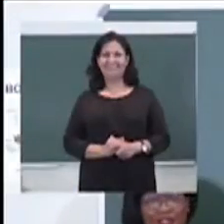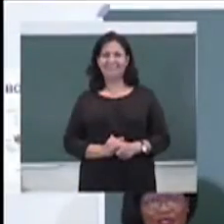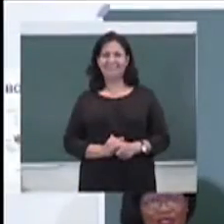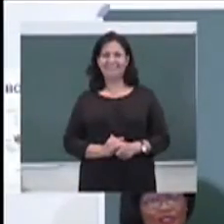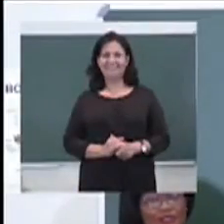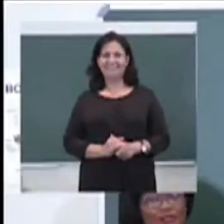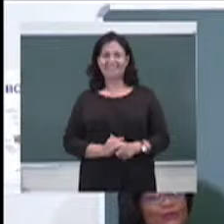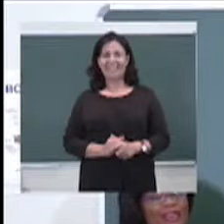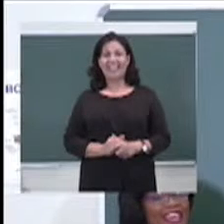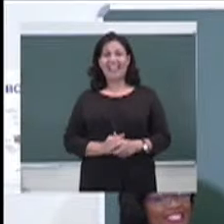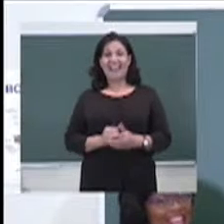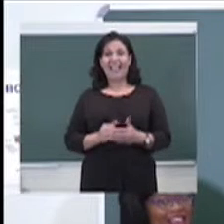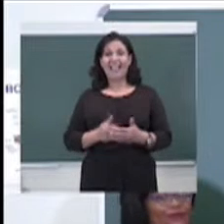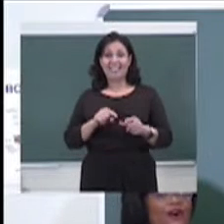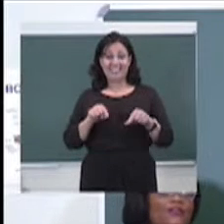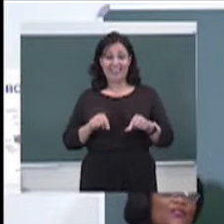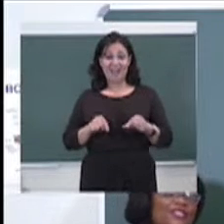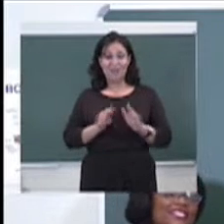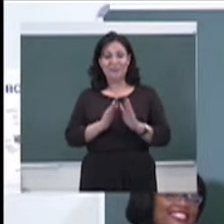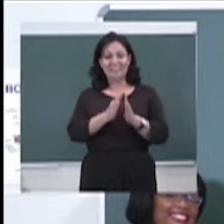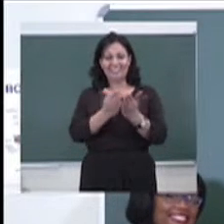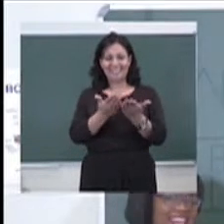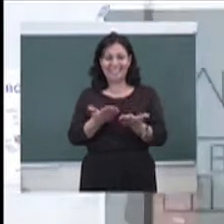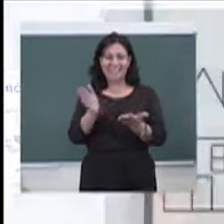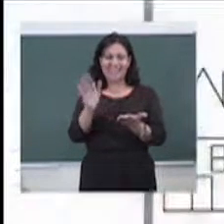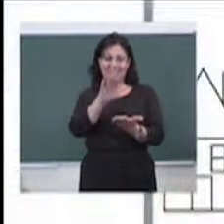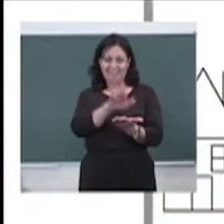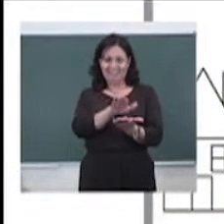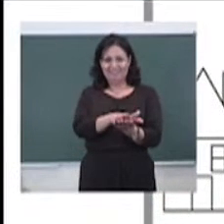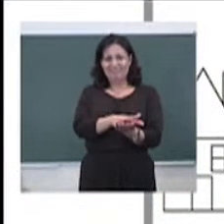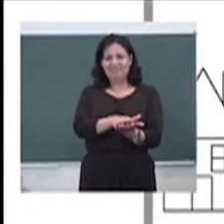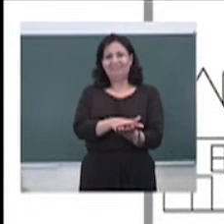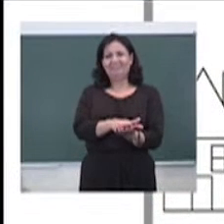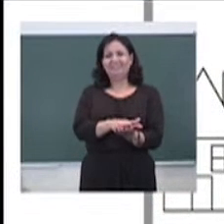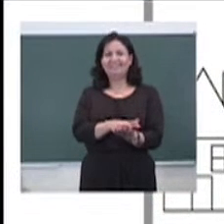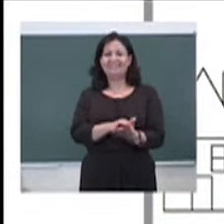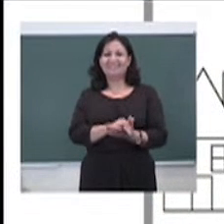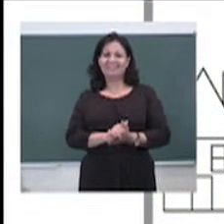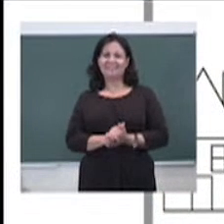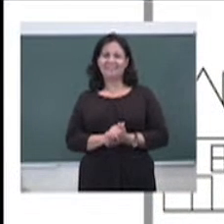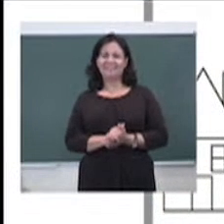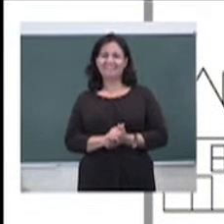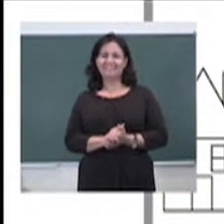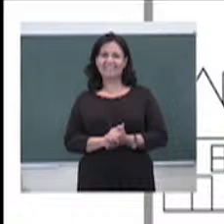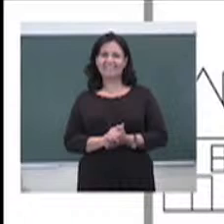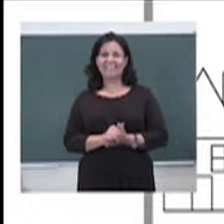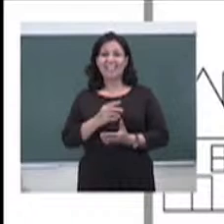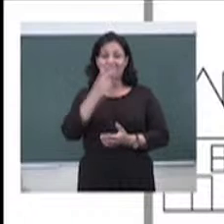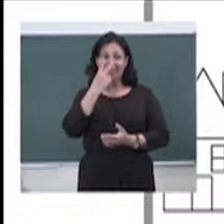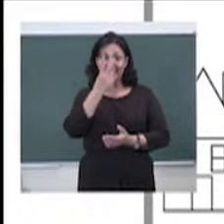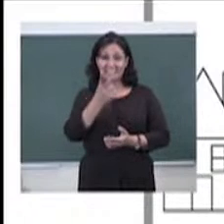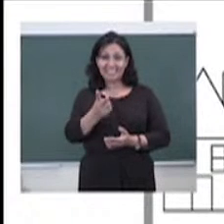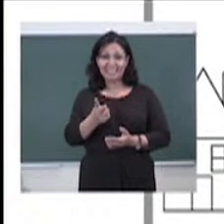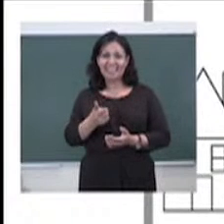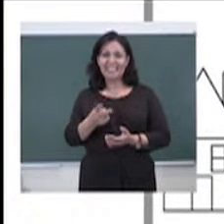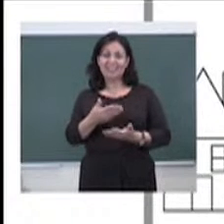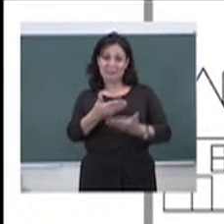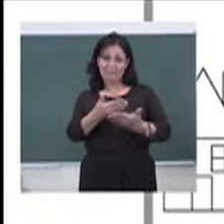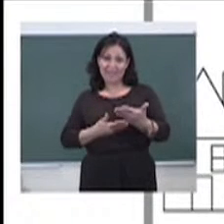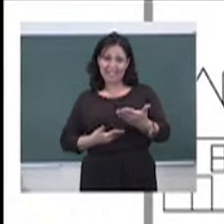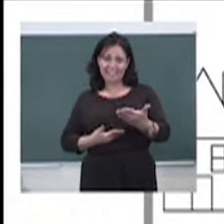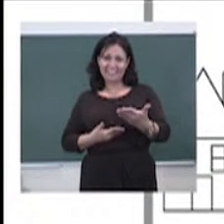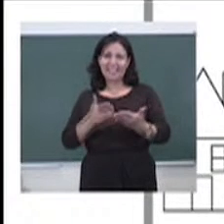Let us turn to page 8 for our first exercise. You can see on the page that there are pictures